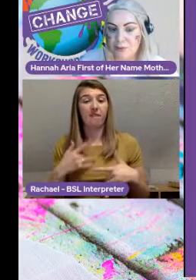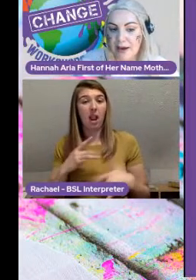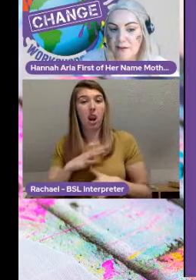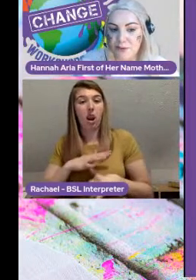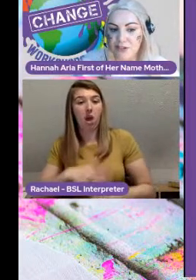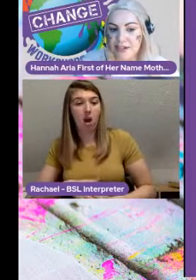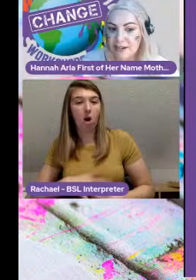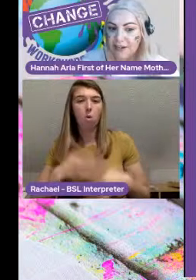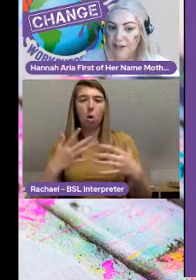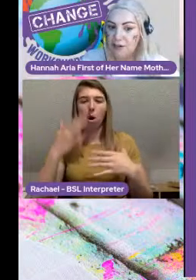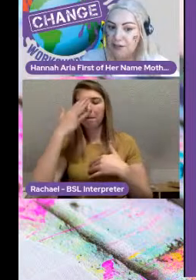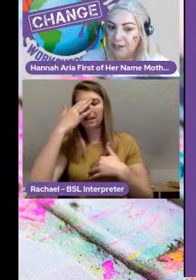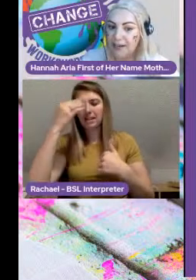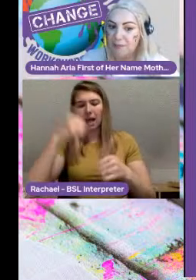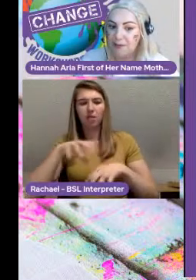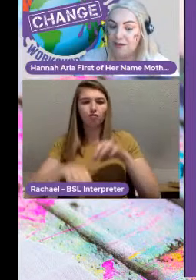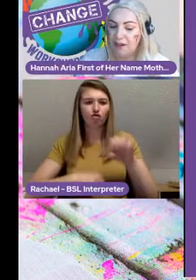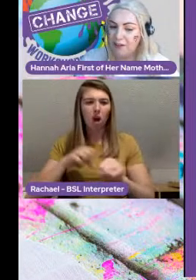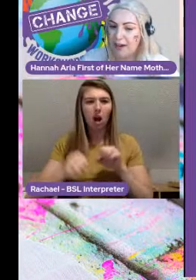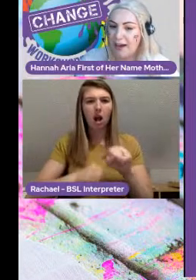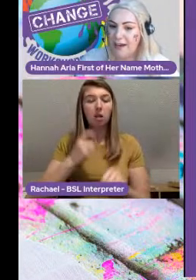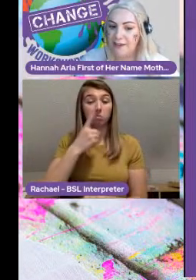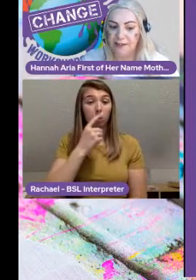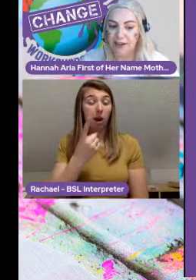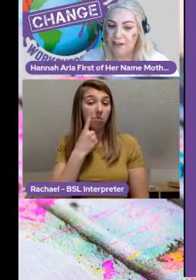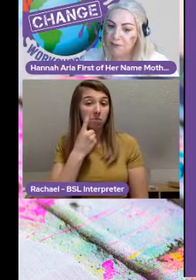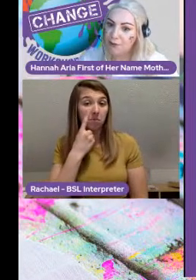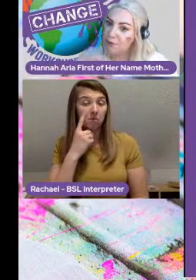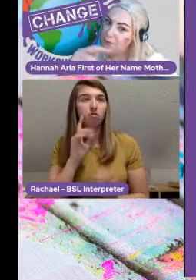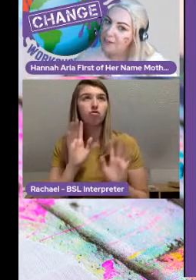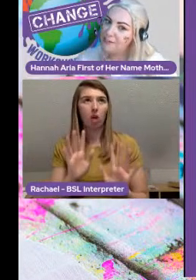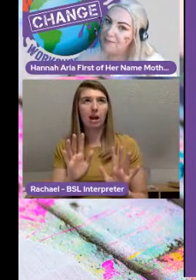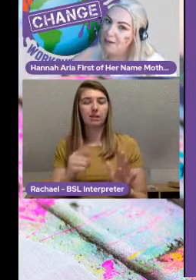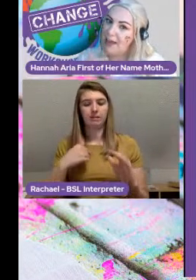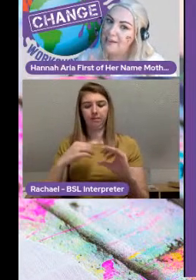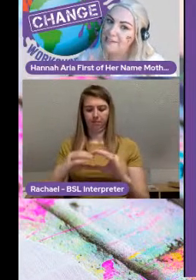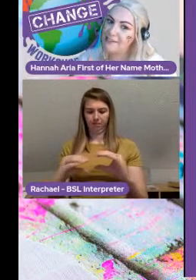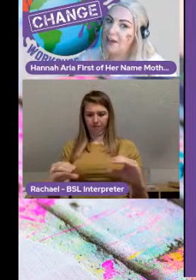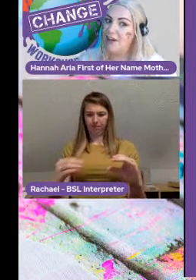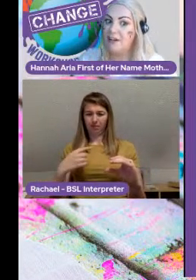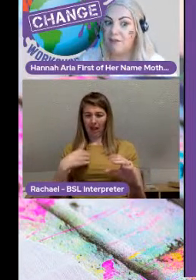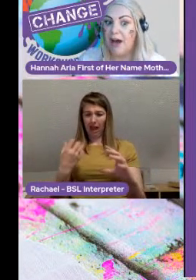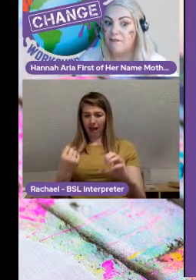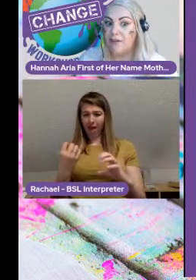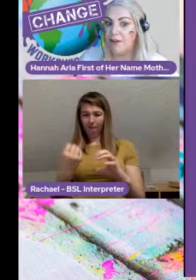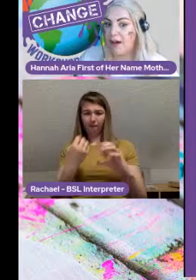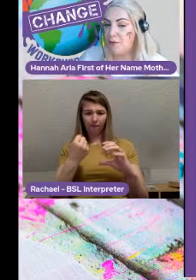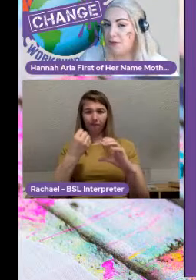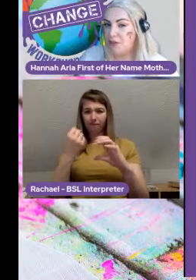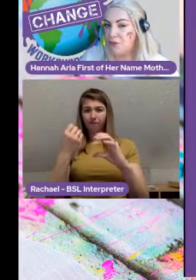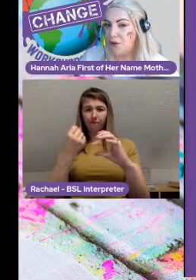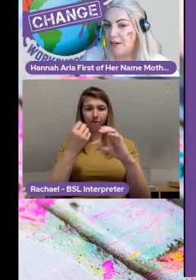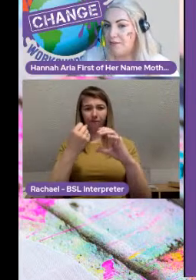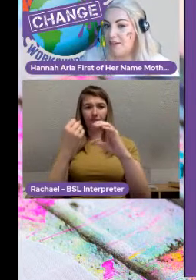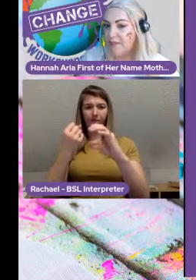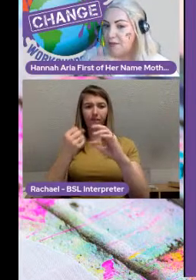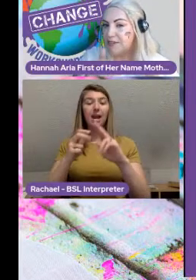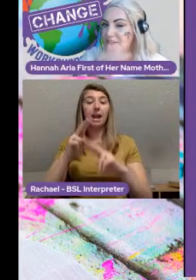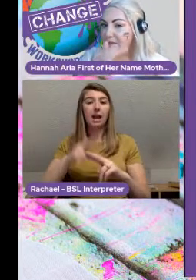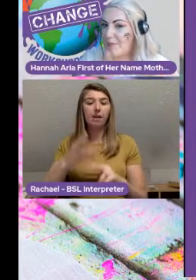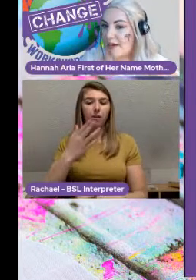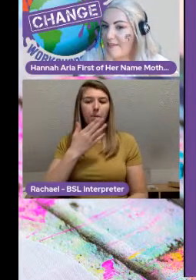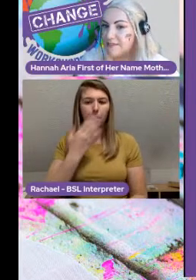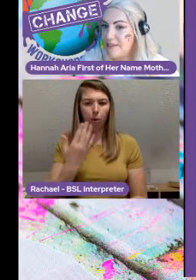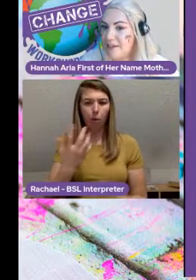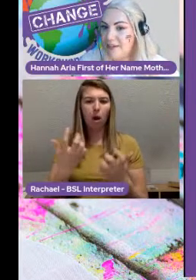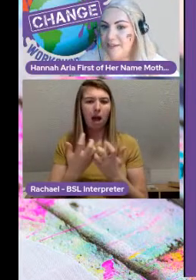struggling with mental health, to actually look at it and be like, okay, have I got all these in place? And if I haven't, how can I try and get those